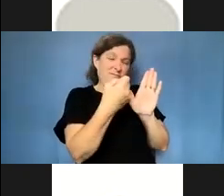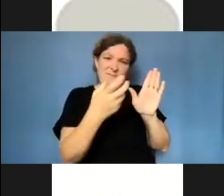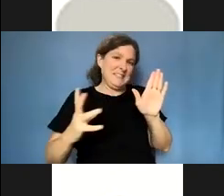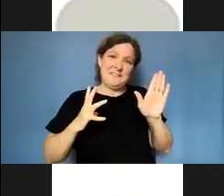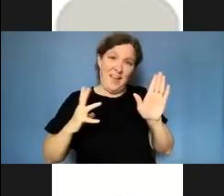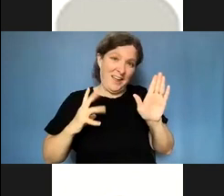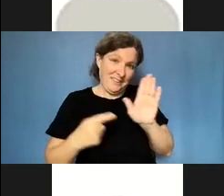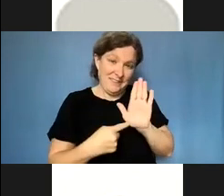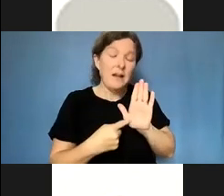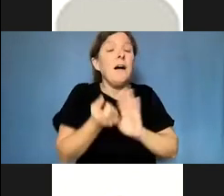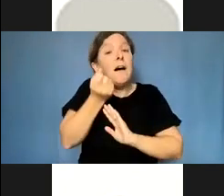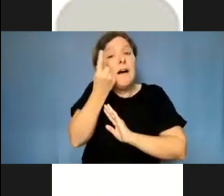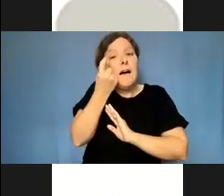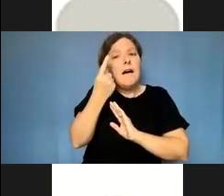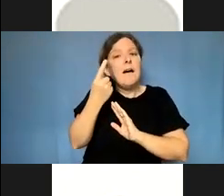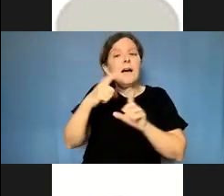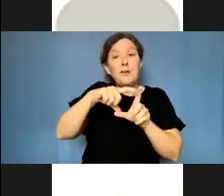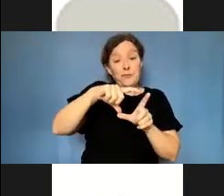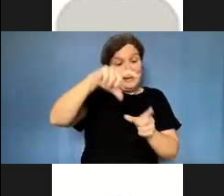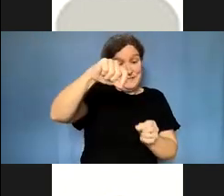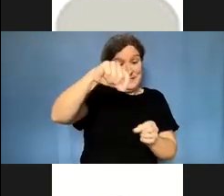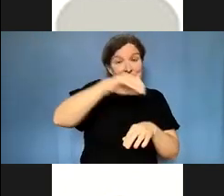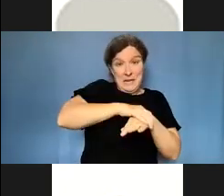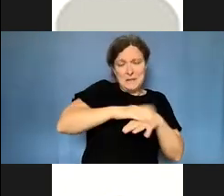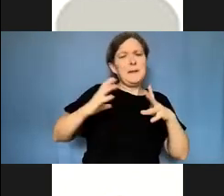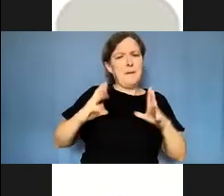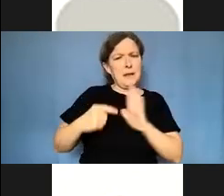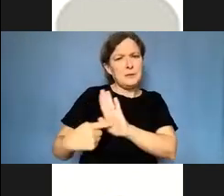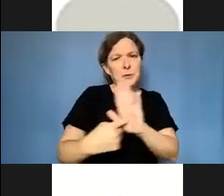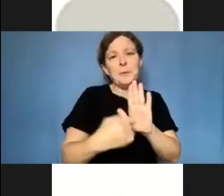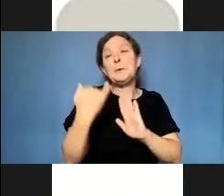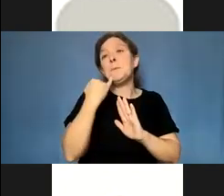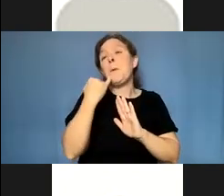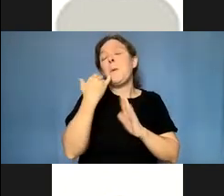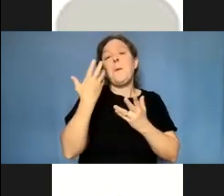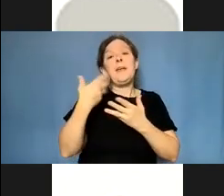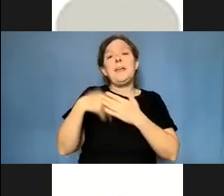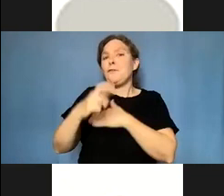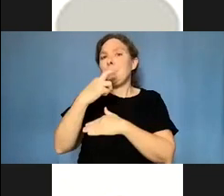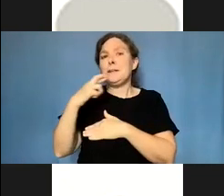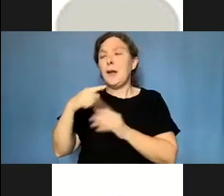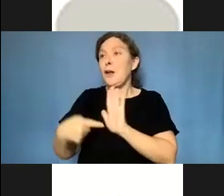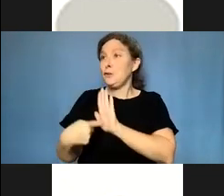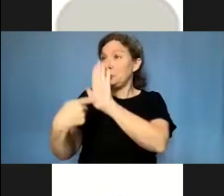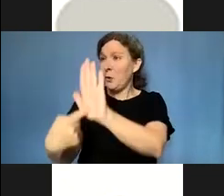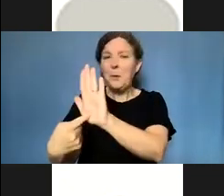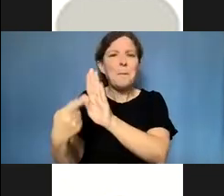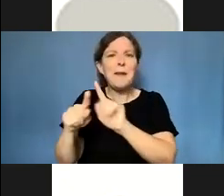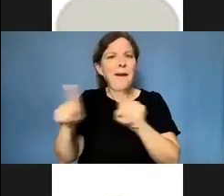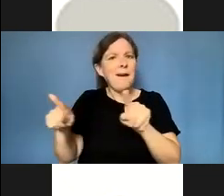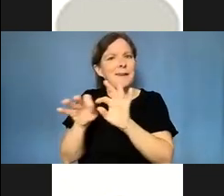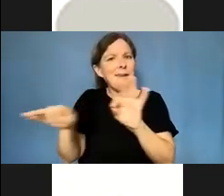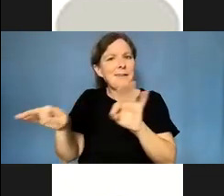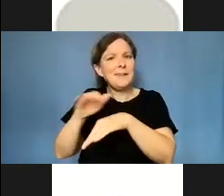If the receipt is not in English, so if someone, say at a restaurant, is not able to, you know,